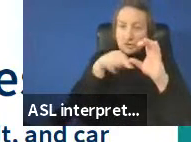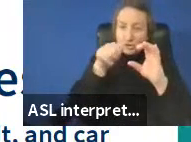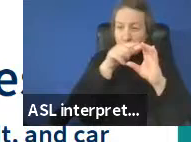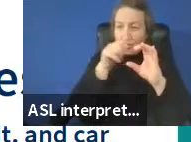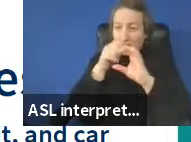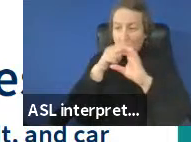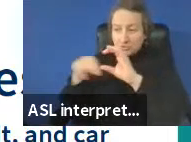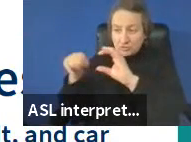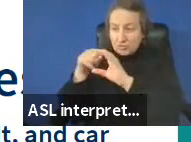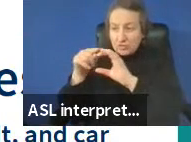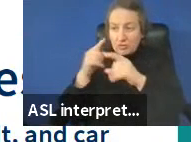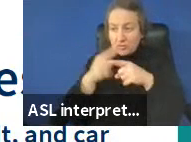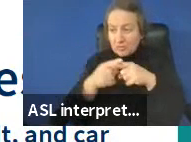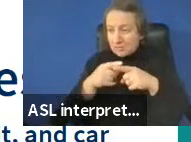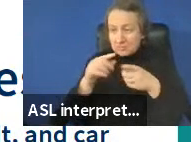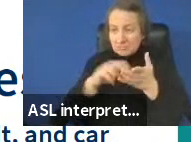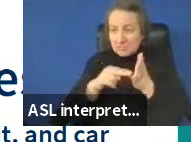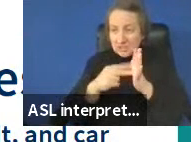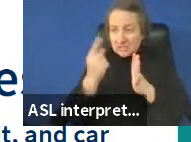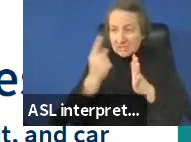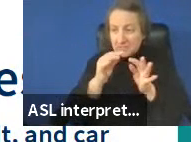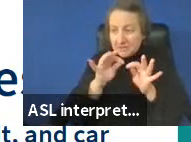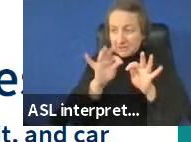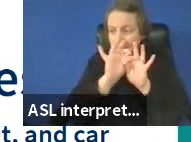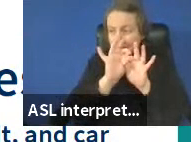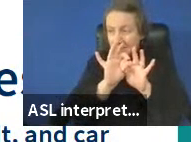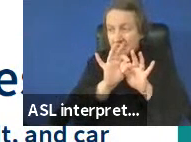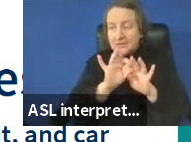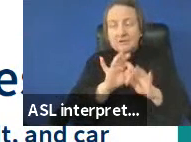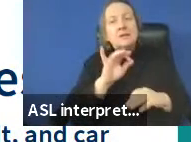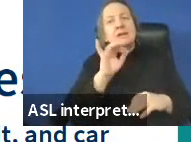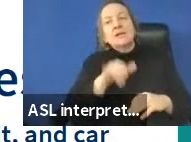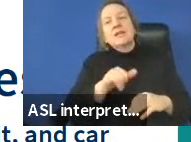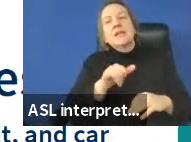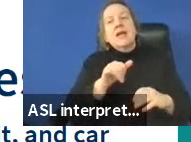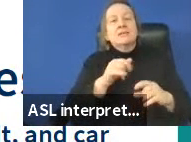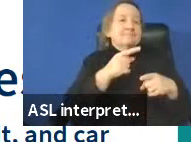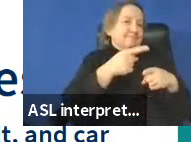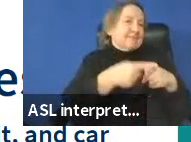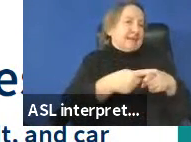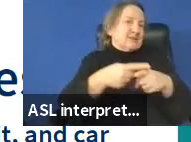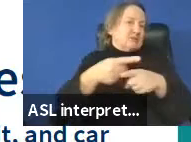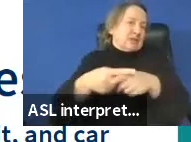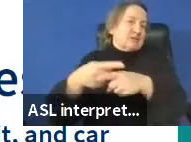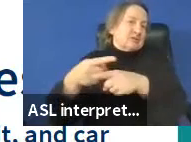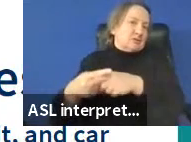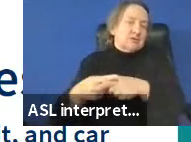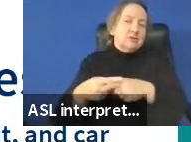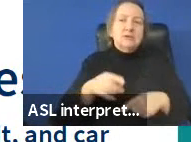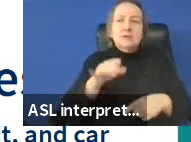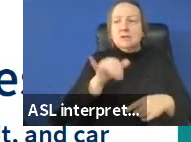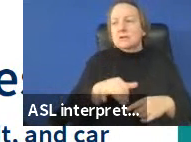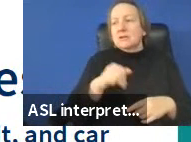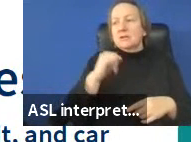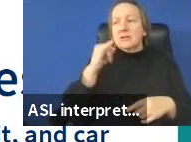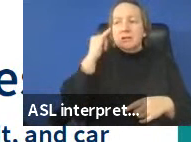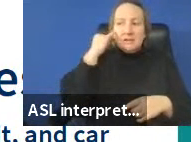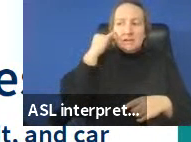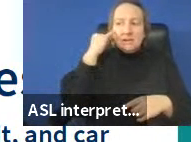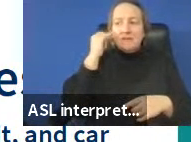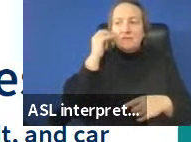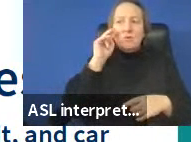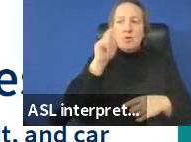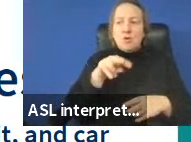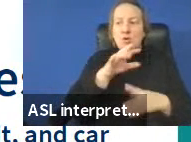something special? Meant to be intersections. So Just if you look at the